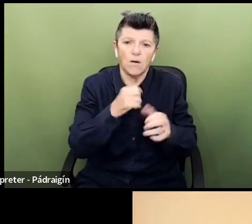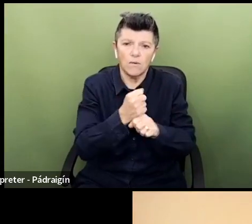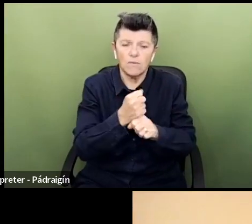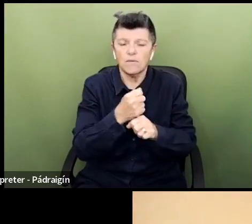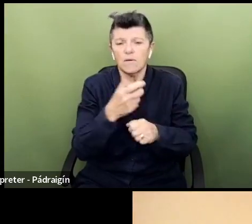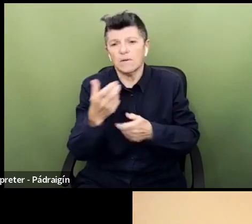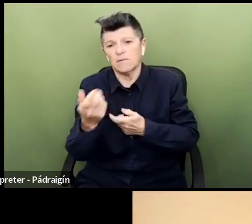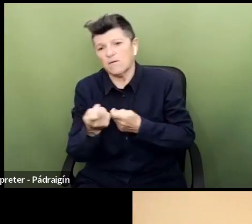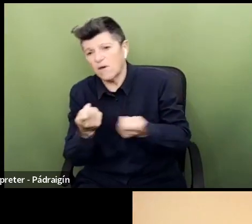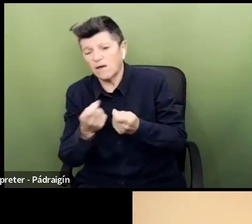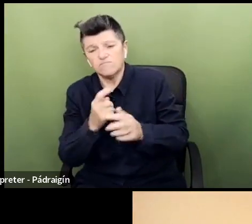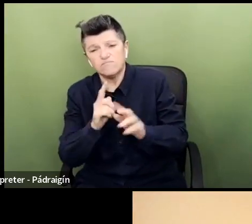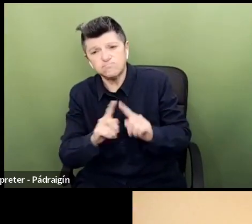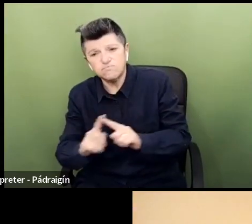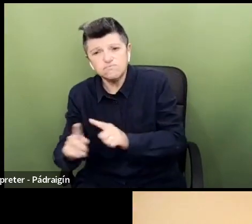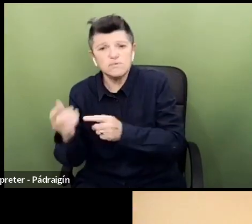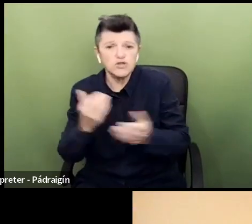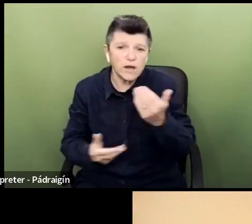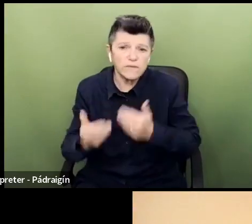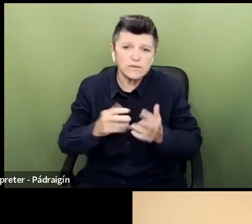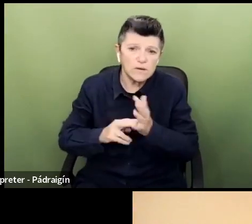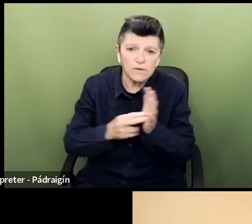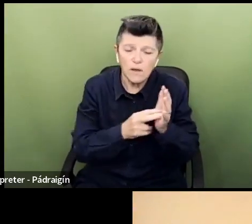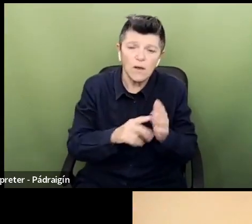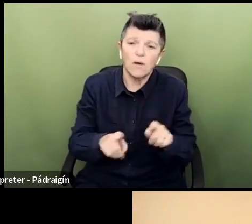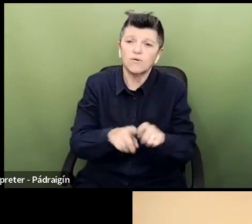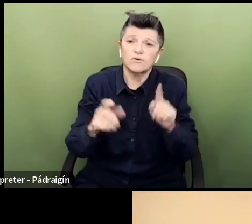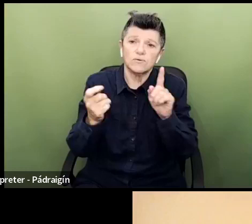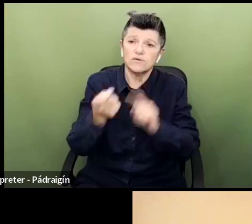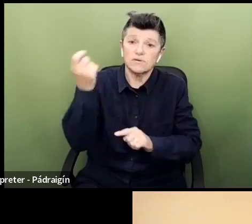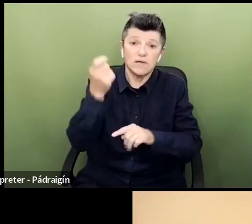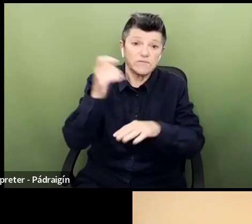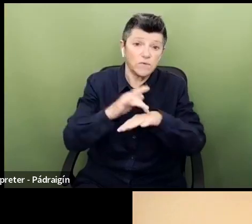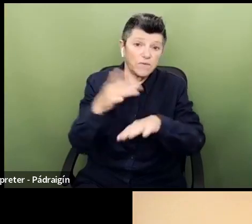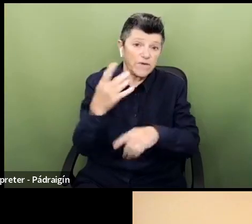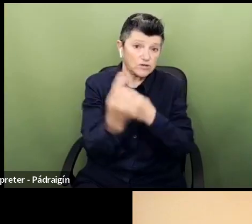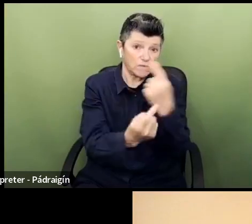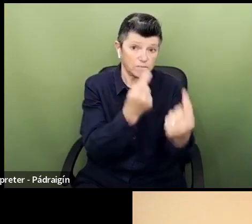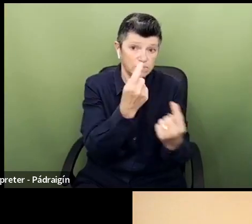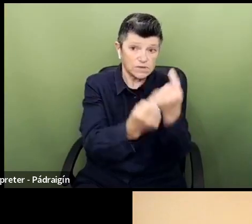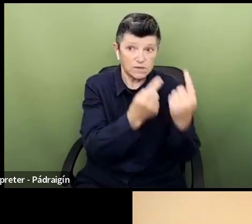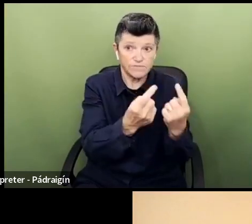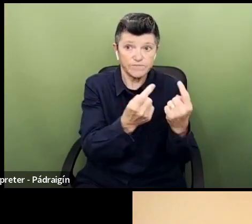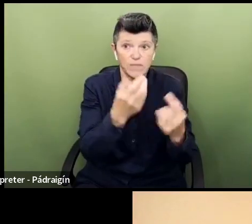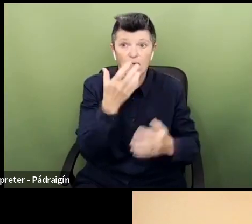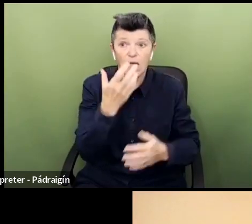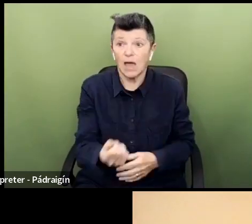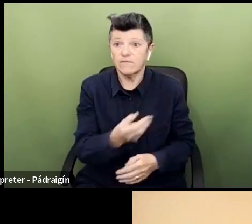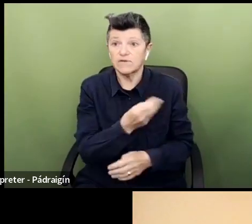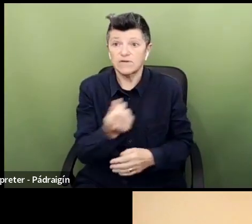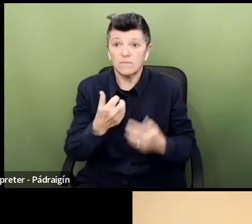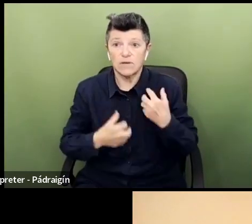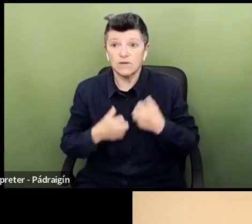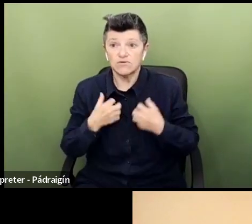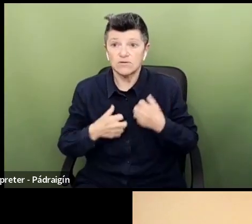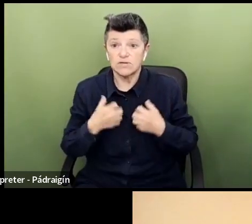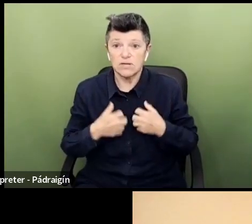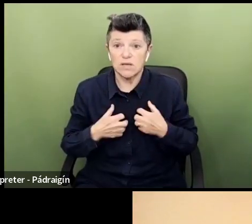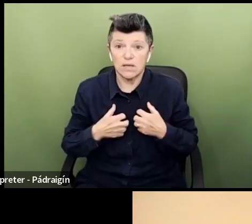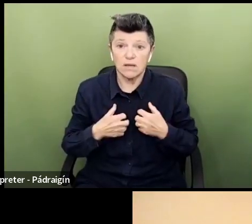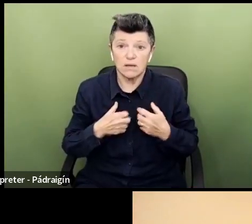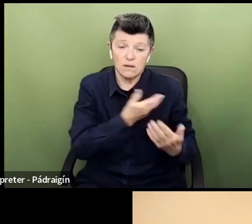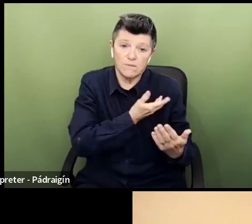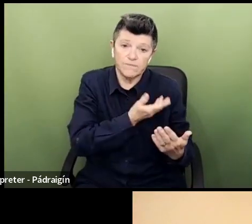charitable organizations, and they were also successful professionals. And I have some interesting dynastic examples in my book of